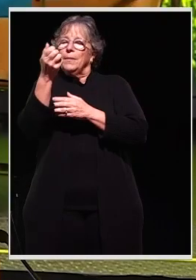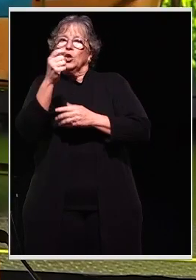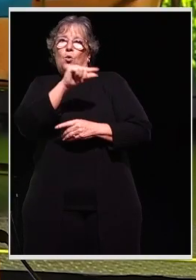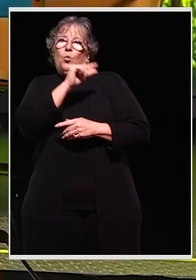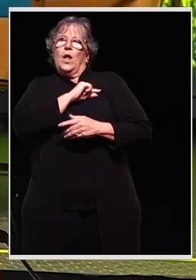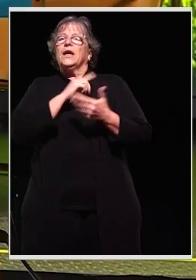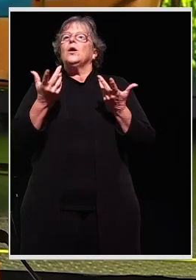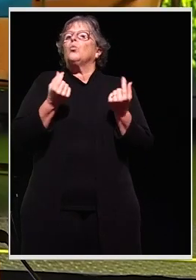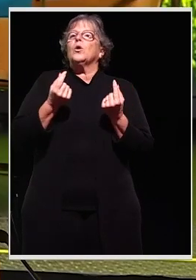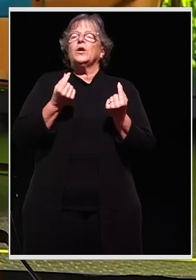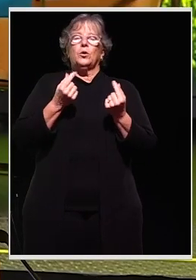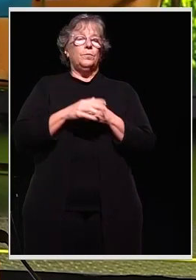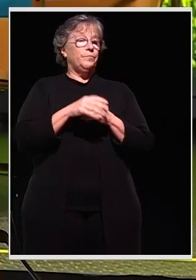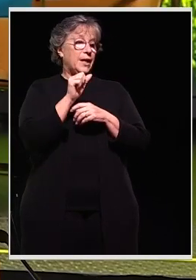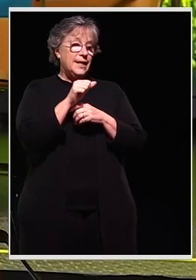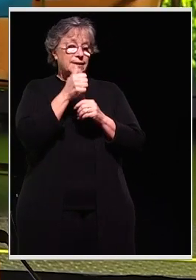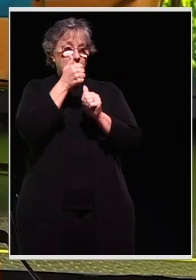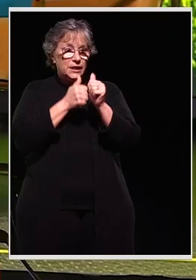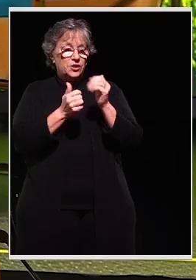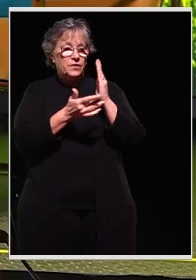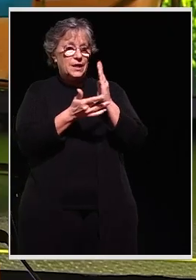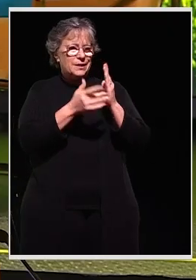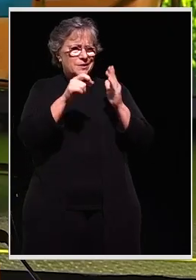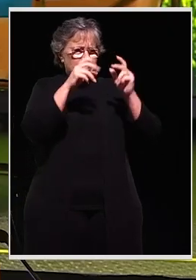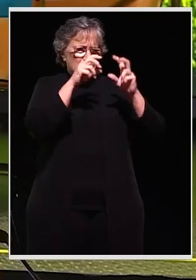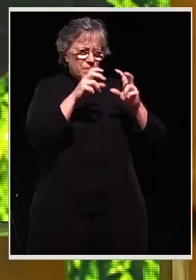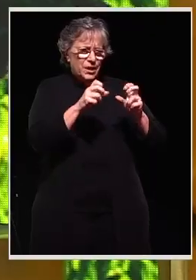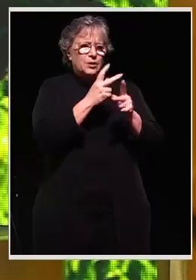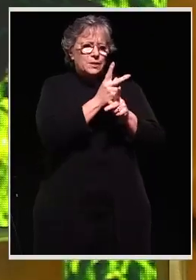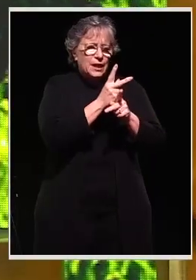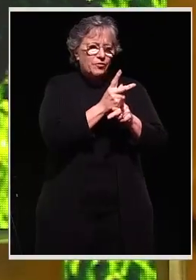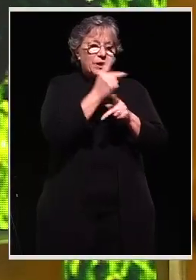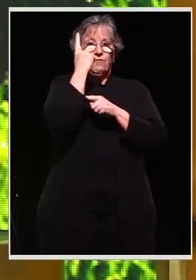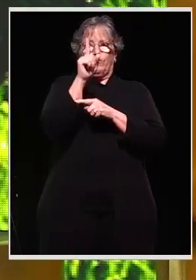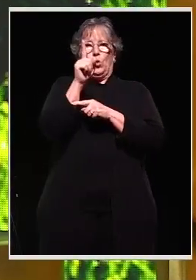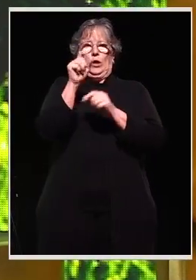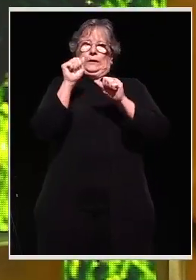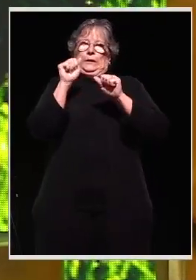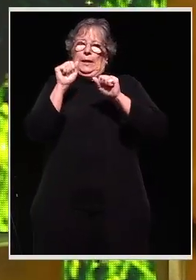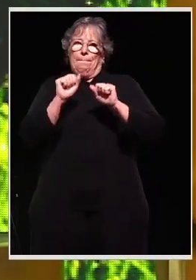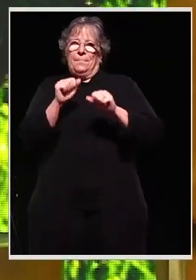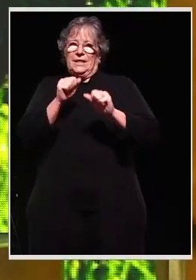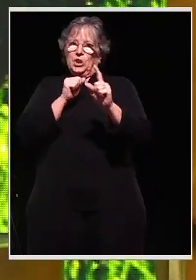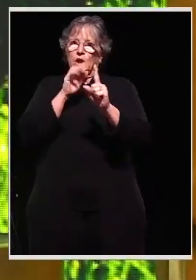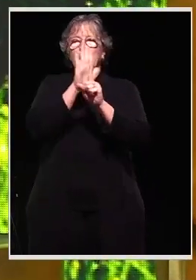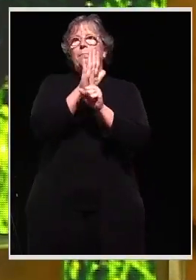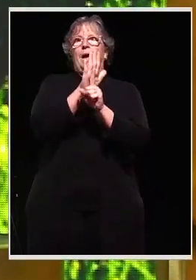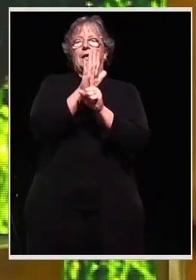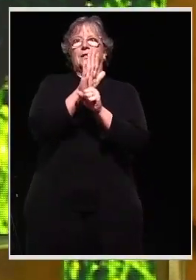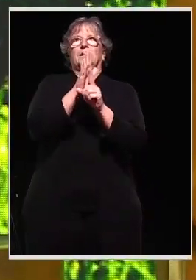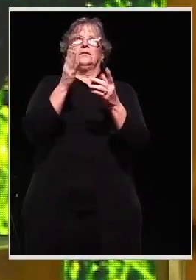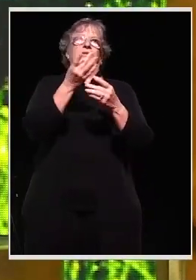Absolutely. I think each of these technologies needs to be evaluated very carefully for its potential impact on milk quality in terms of